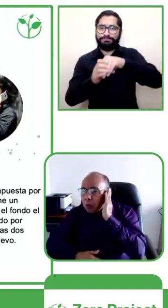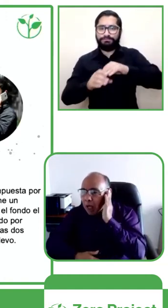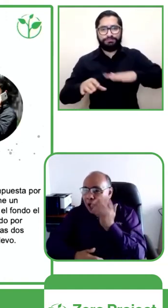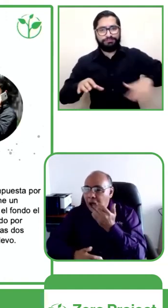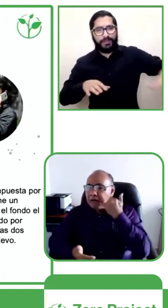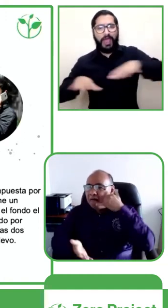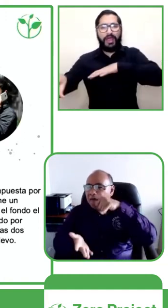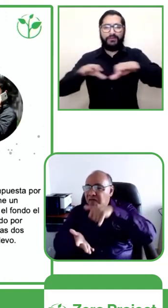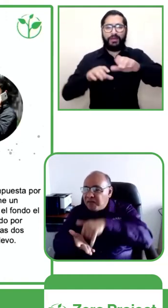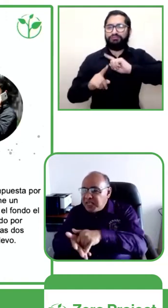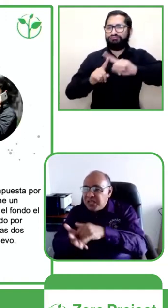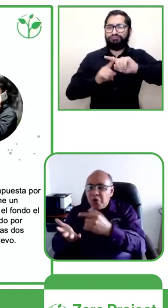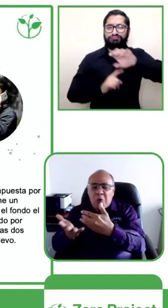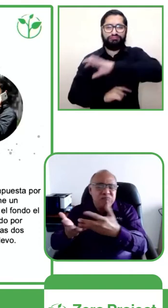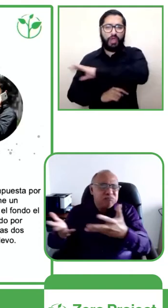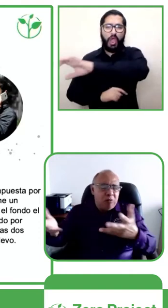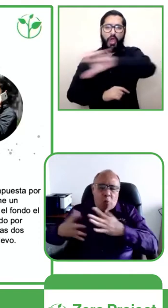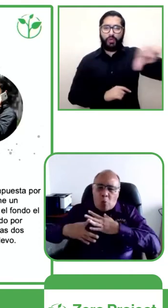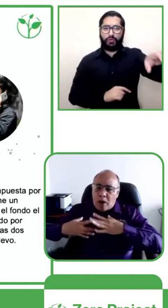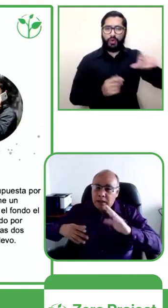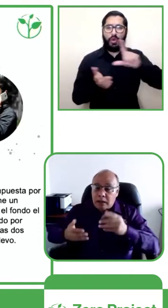participate in different spaces. They can be